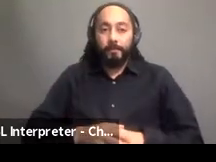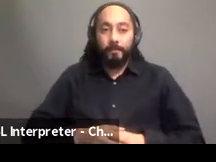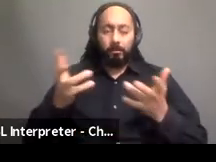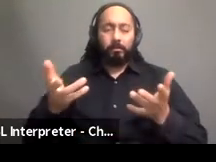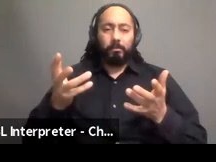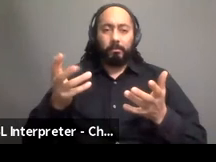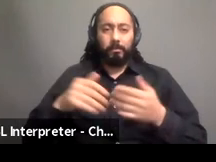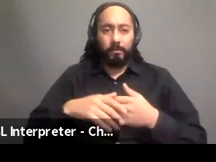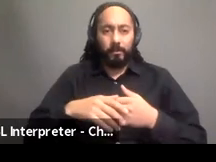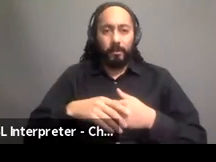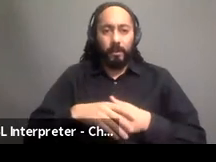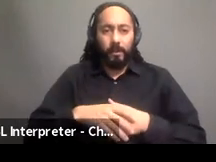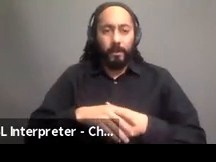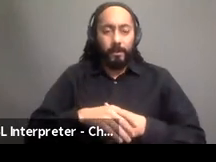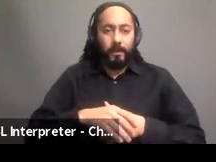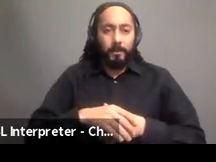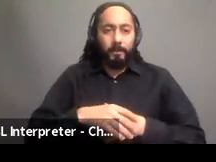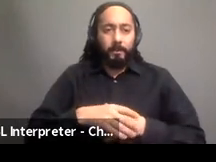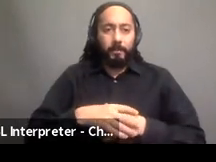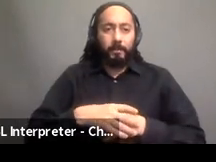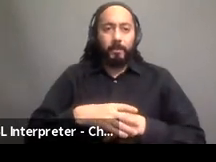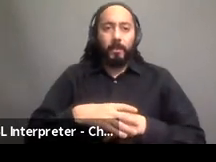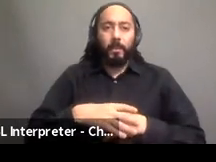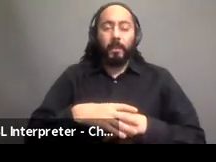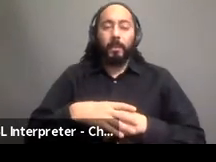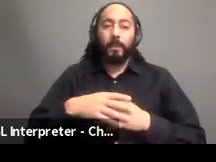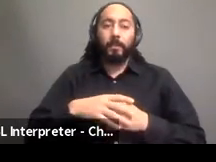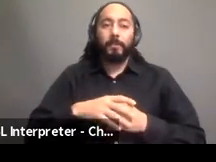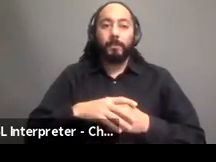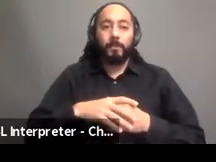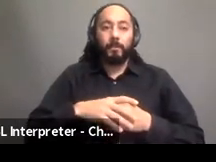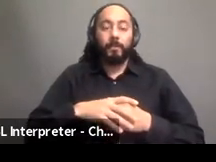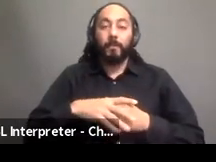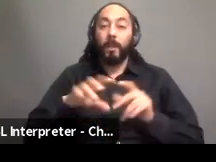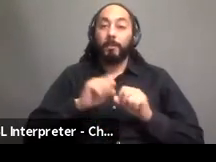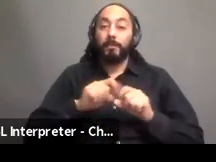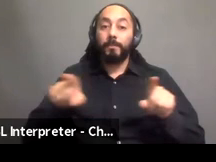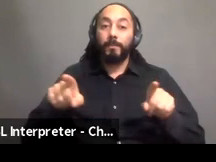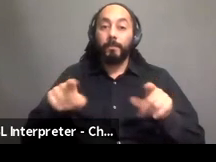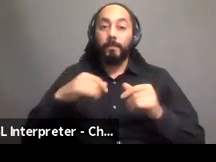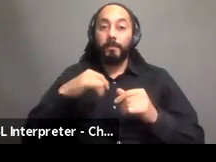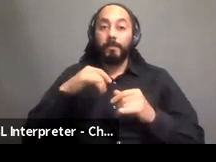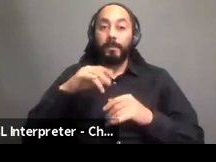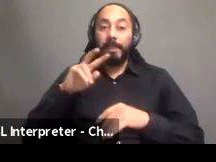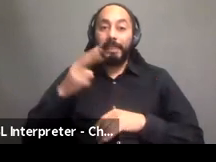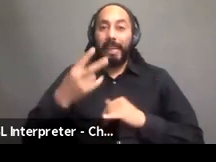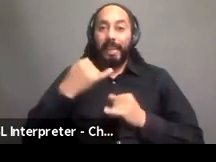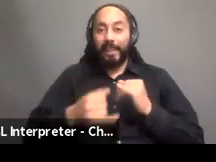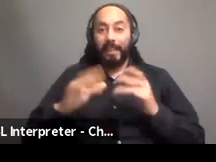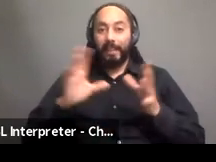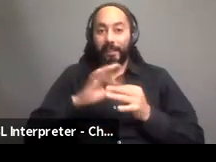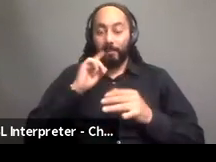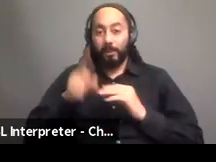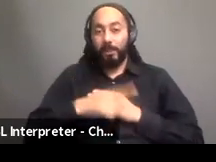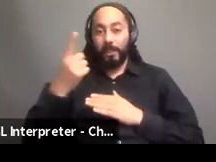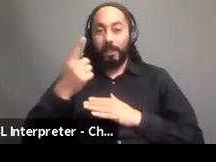Mm-hmm. So I'm going to send around the second last link of today. It is a reporting